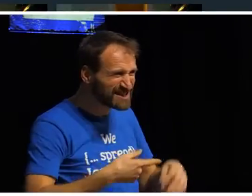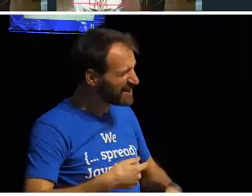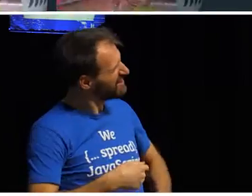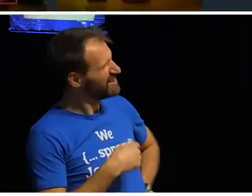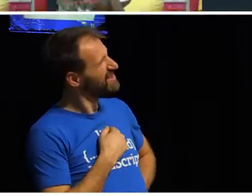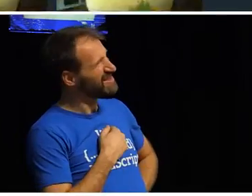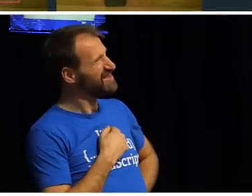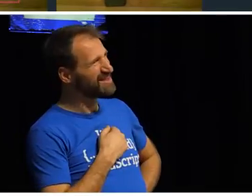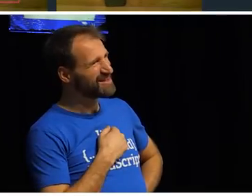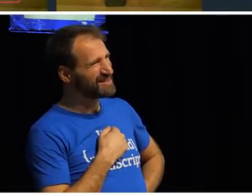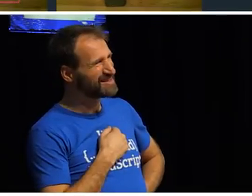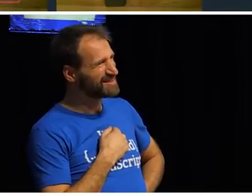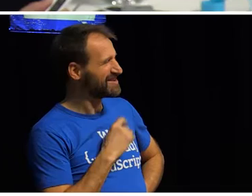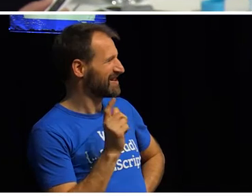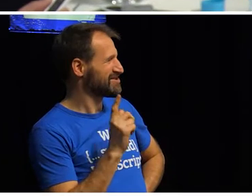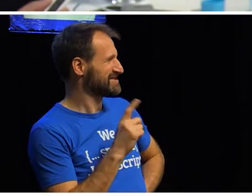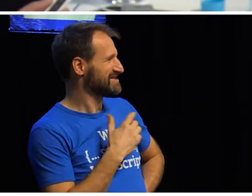Yeah.